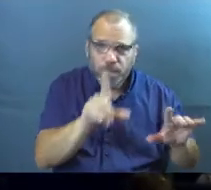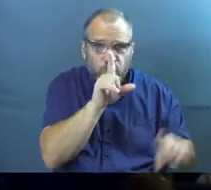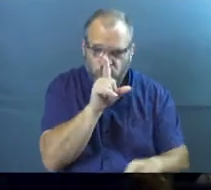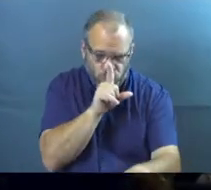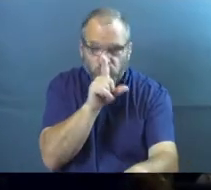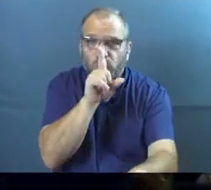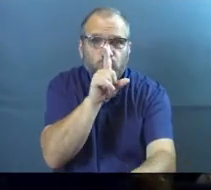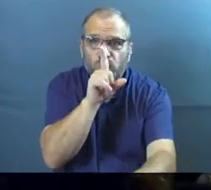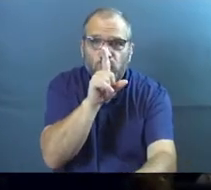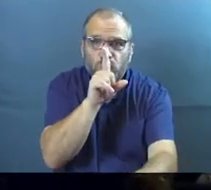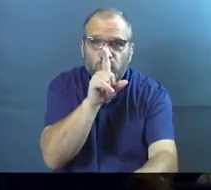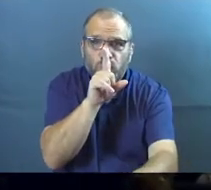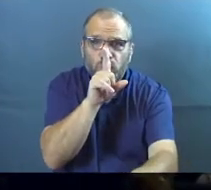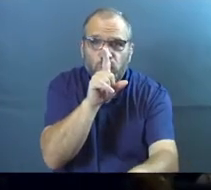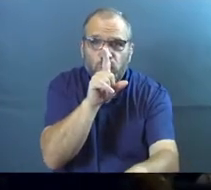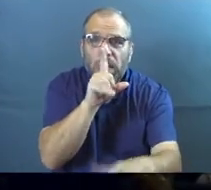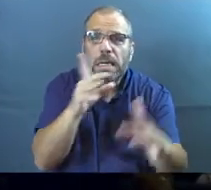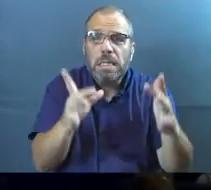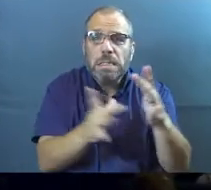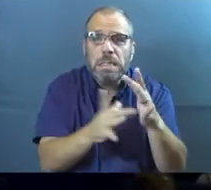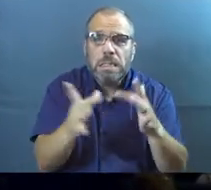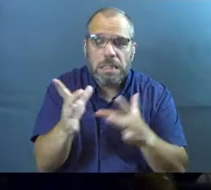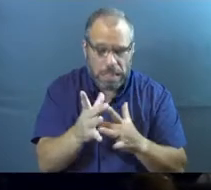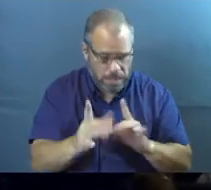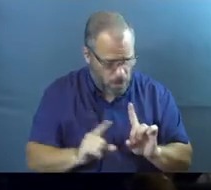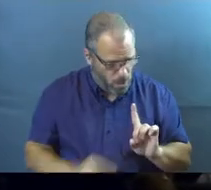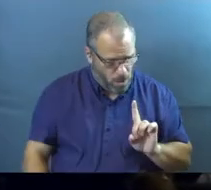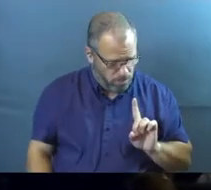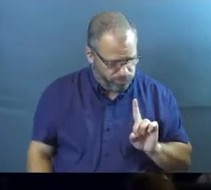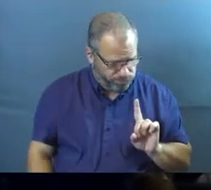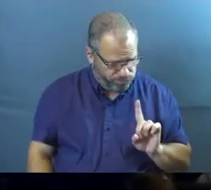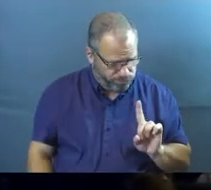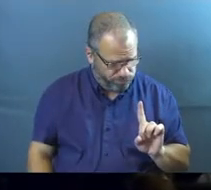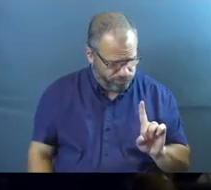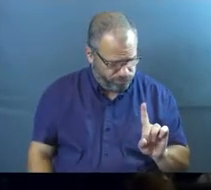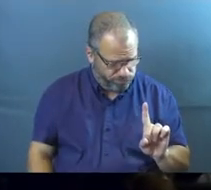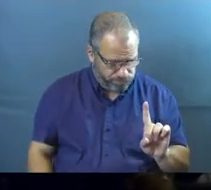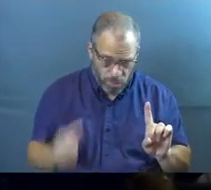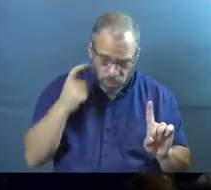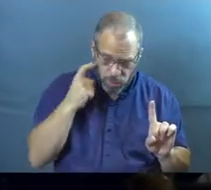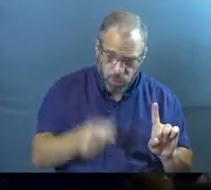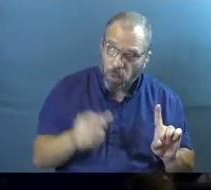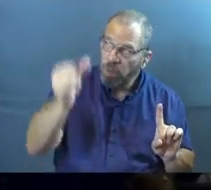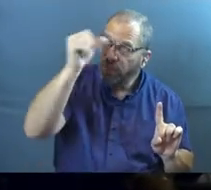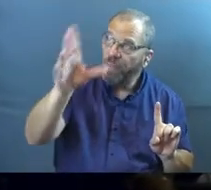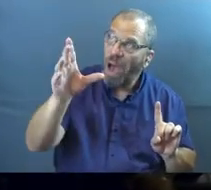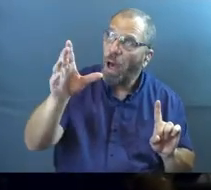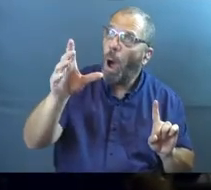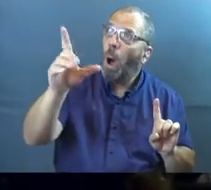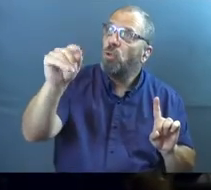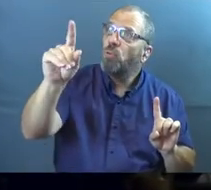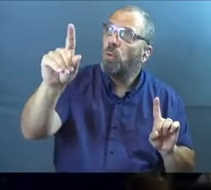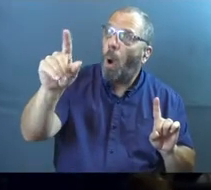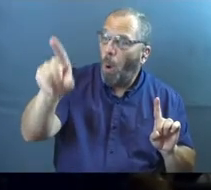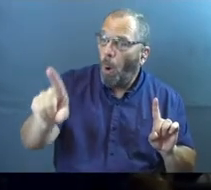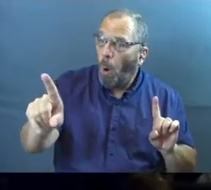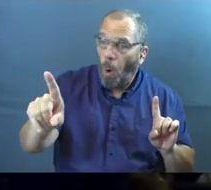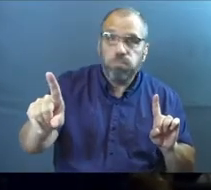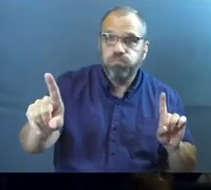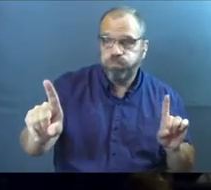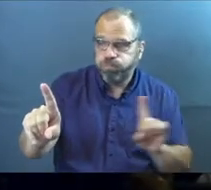he's saying here. He says, no, he's walking along and he notices that the Father is doing something over here.